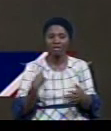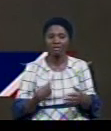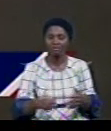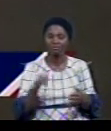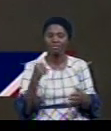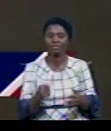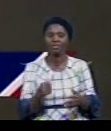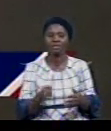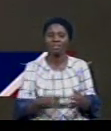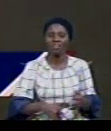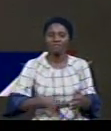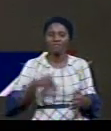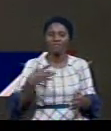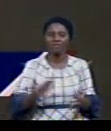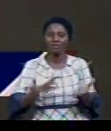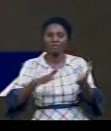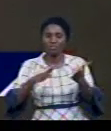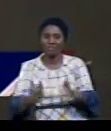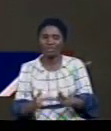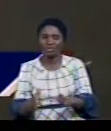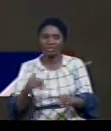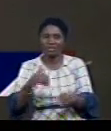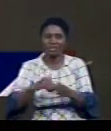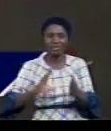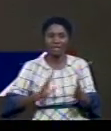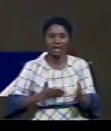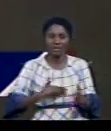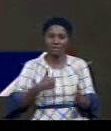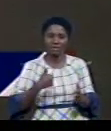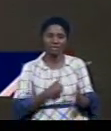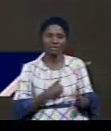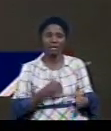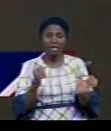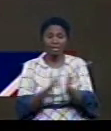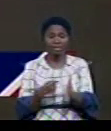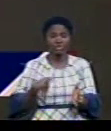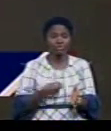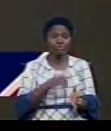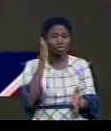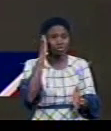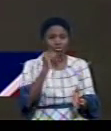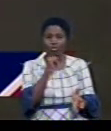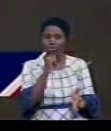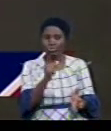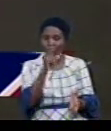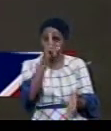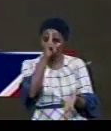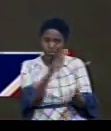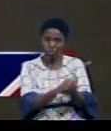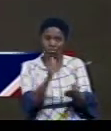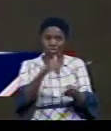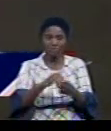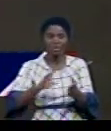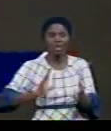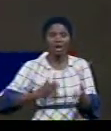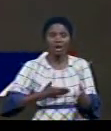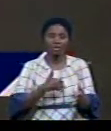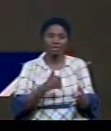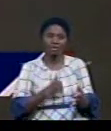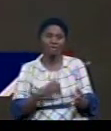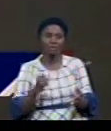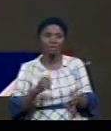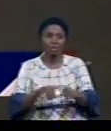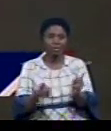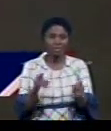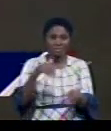that we should not trust in ourselves, but in God, which raises